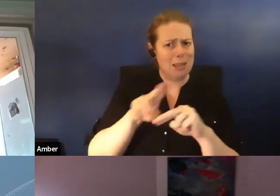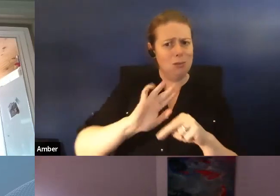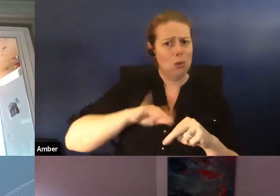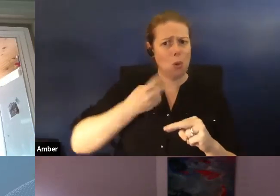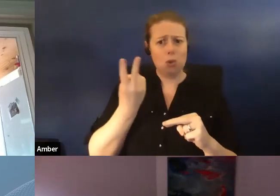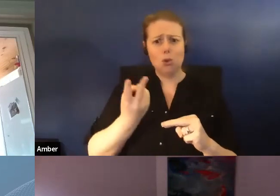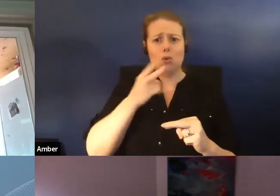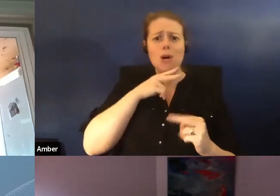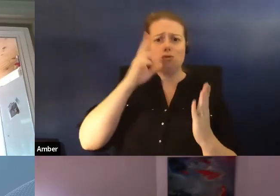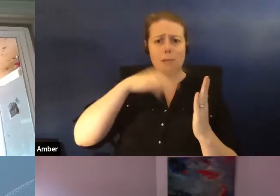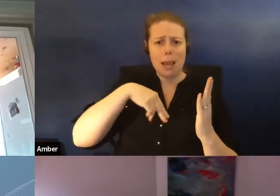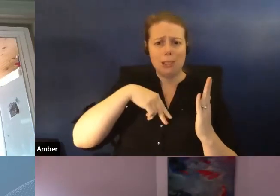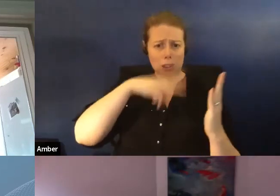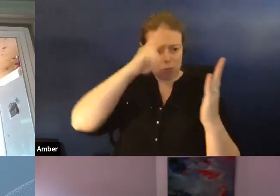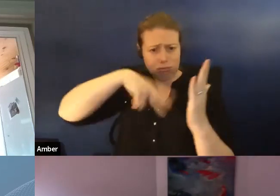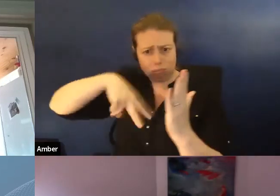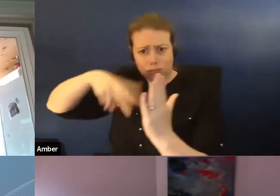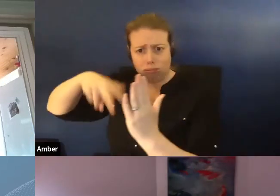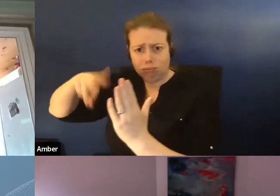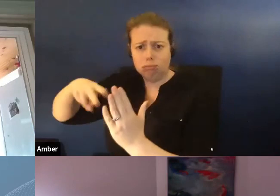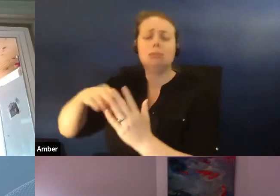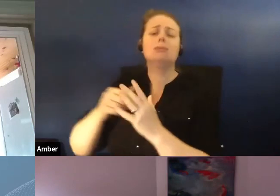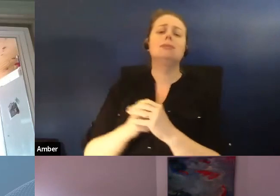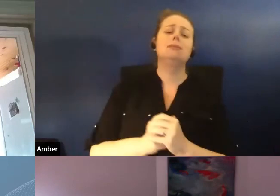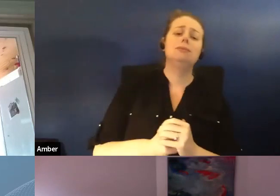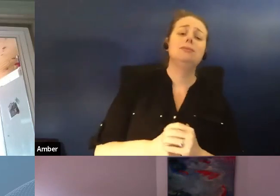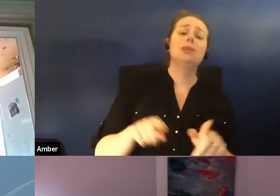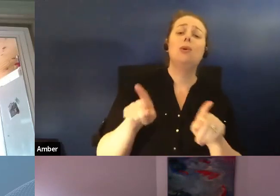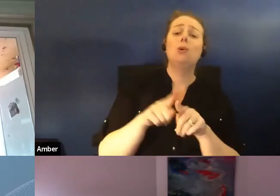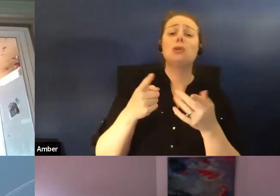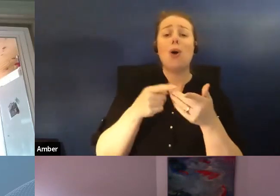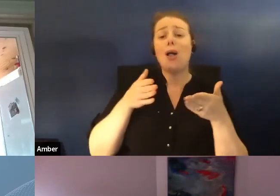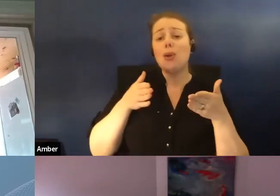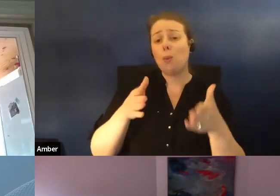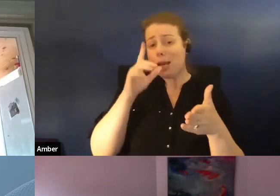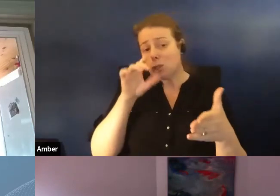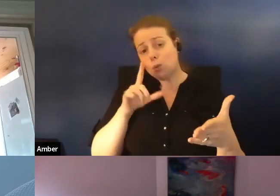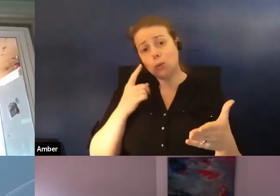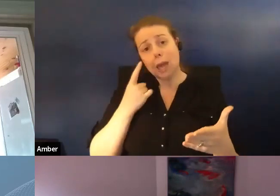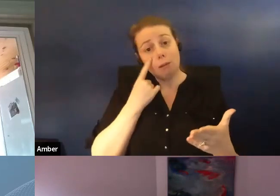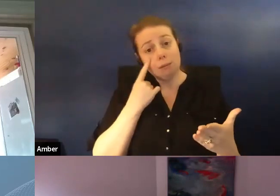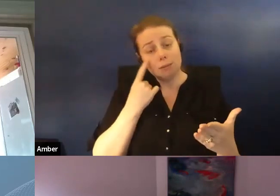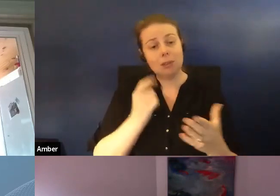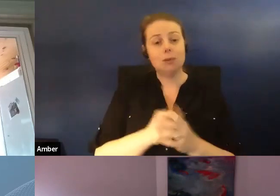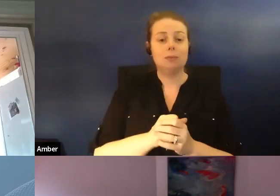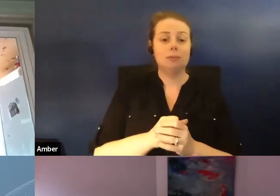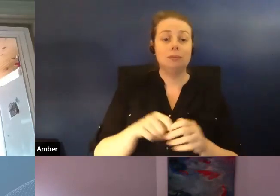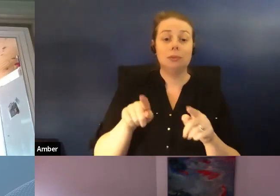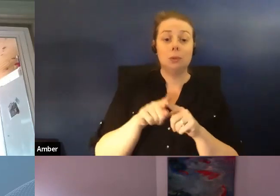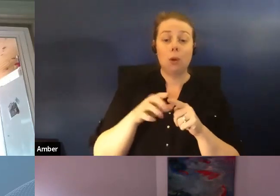would be understandable because people are busy. There are other ways in which you can engage with it. There are also some